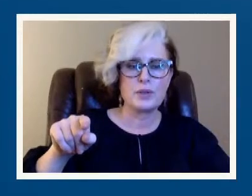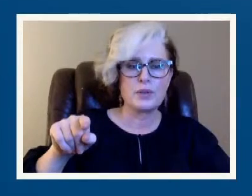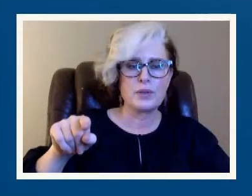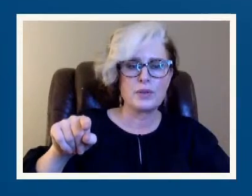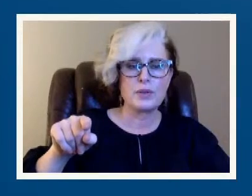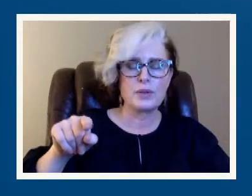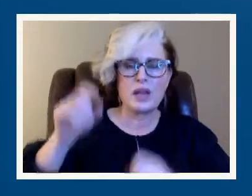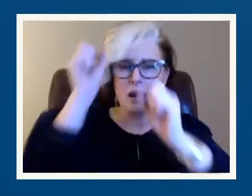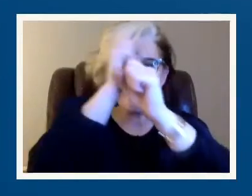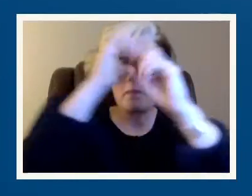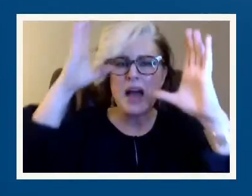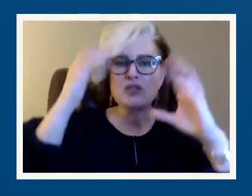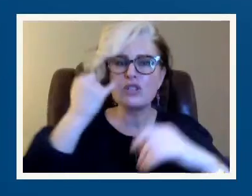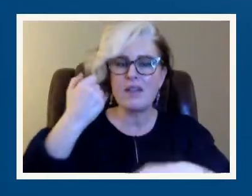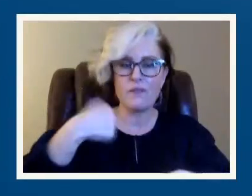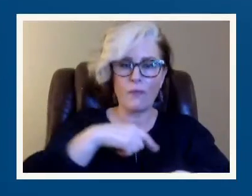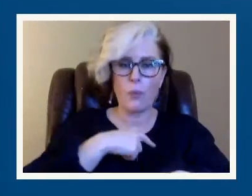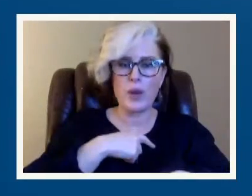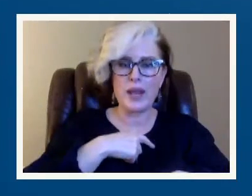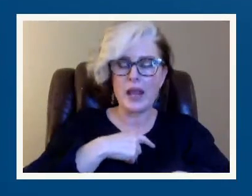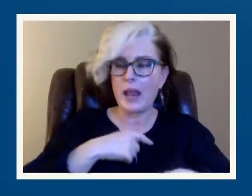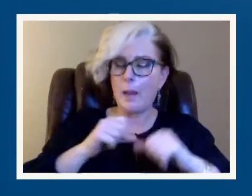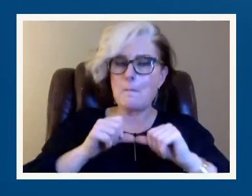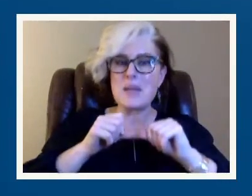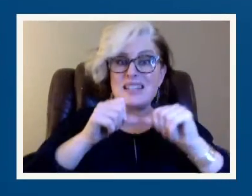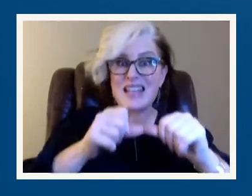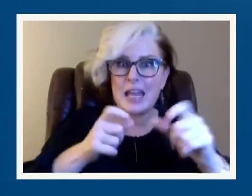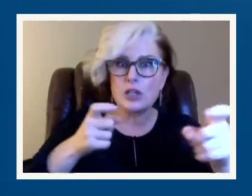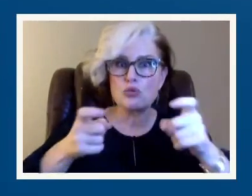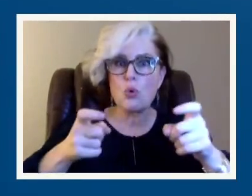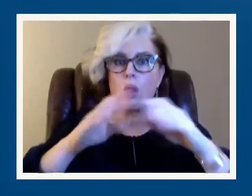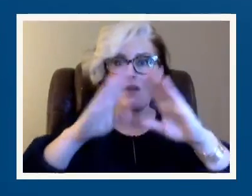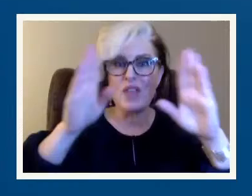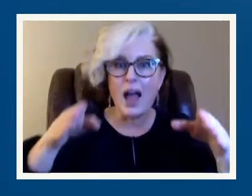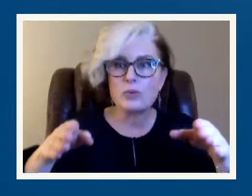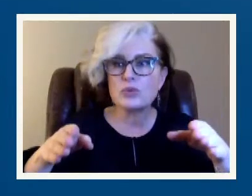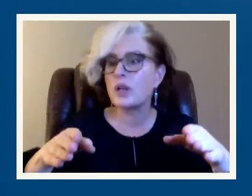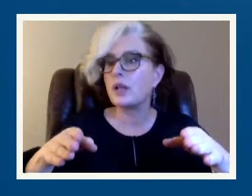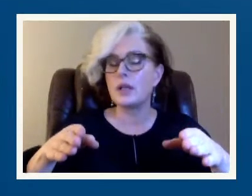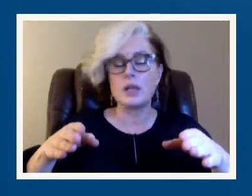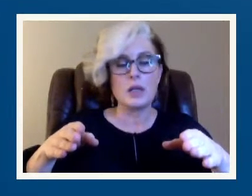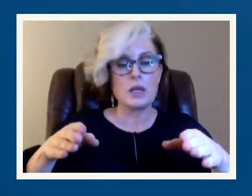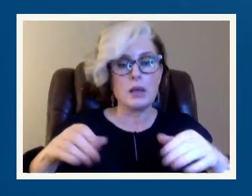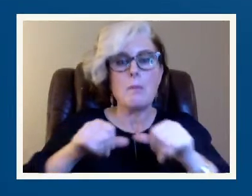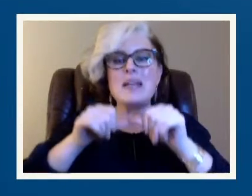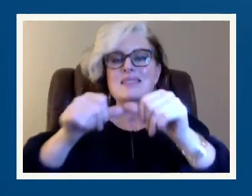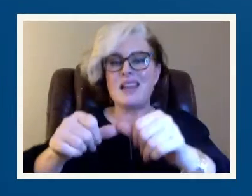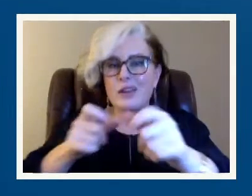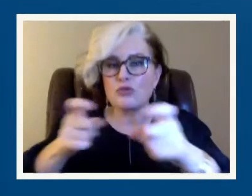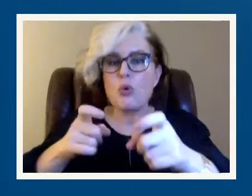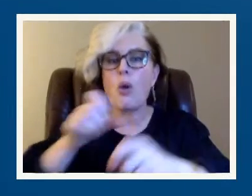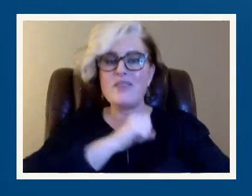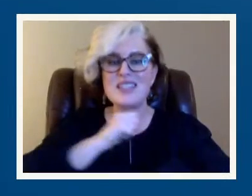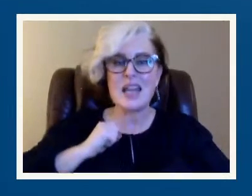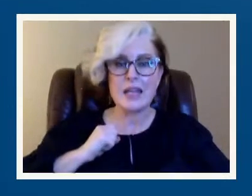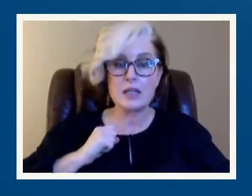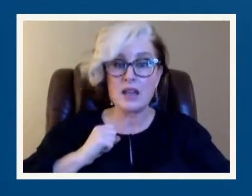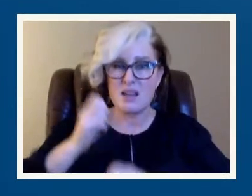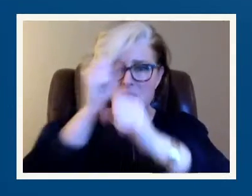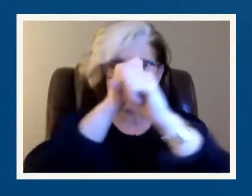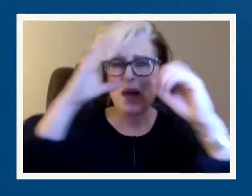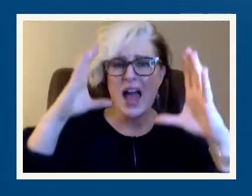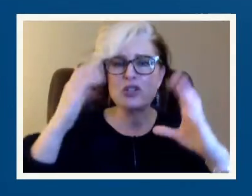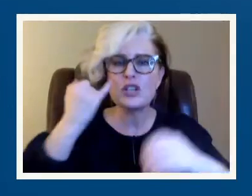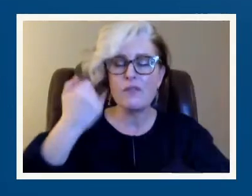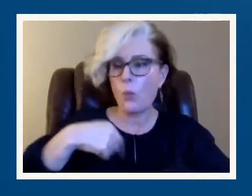And imagine if we had maintained control of the House and we had maintained control of the Senate. Imagine if we had been able